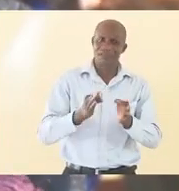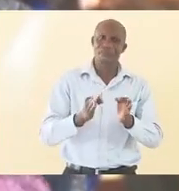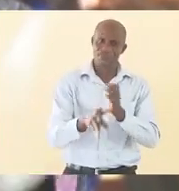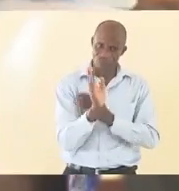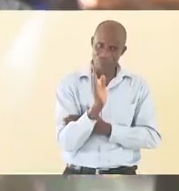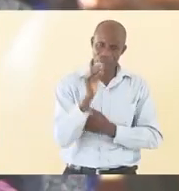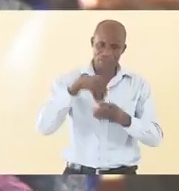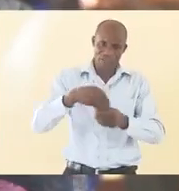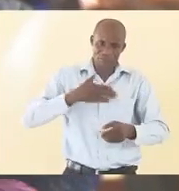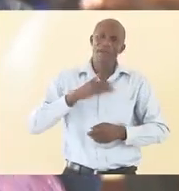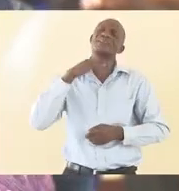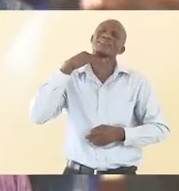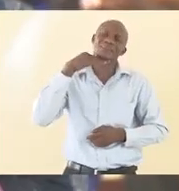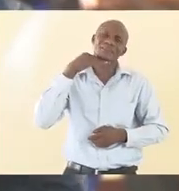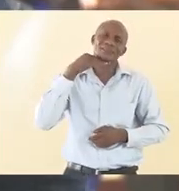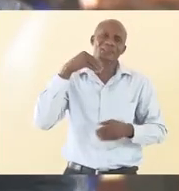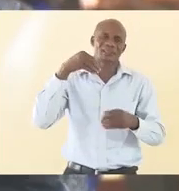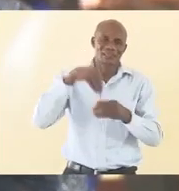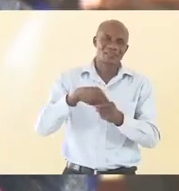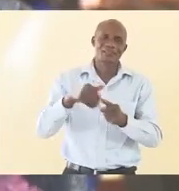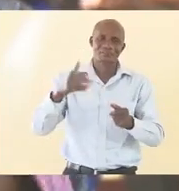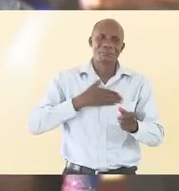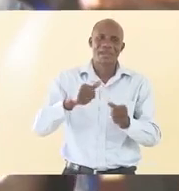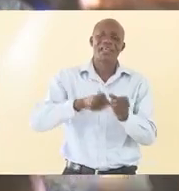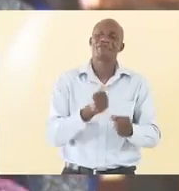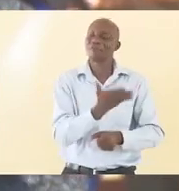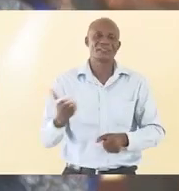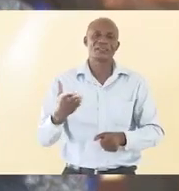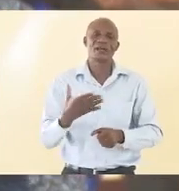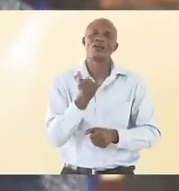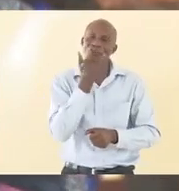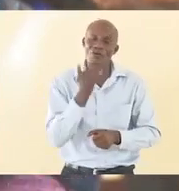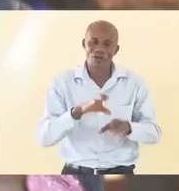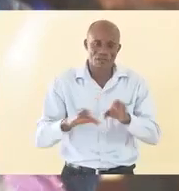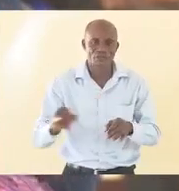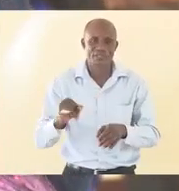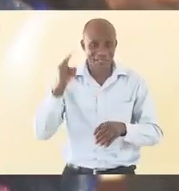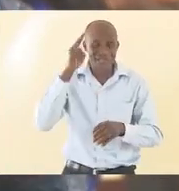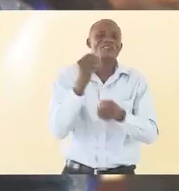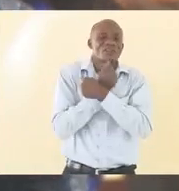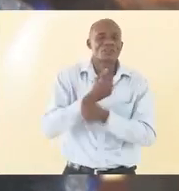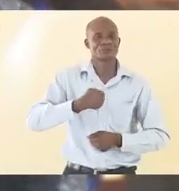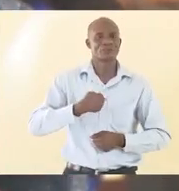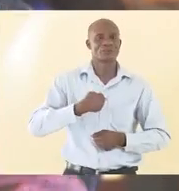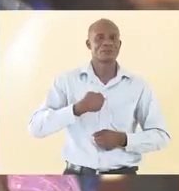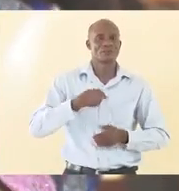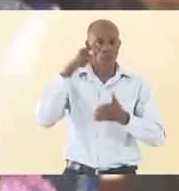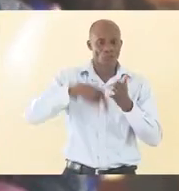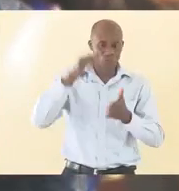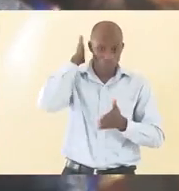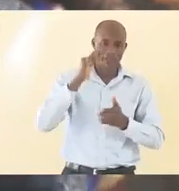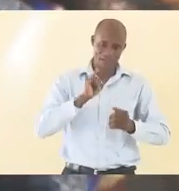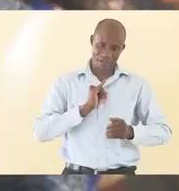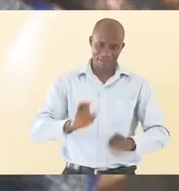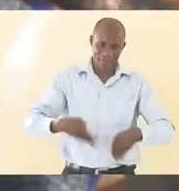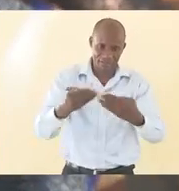if God, in my dirtiness, in my everything, in my wrongdoings, he lost me. What then will